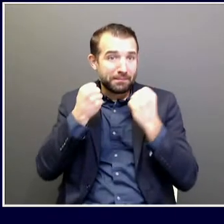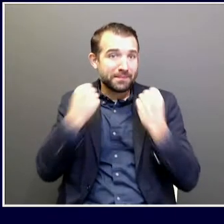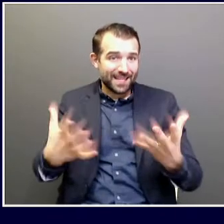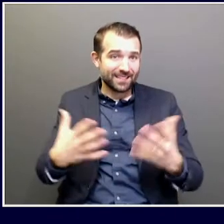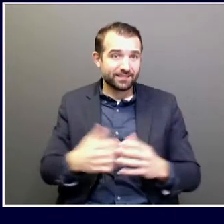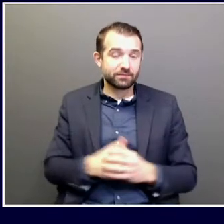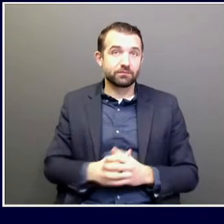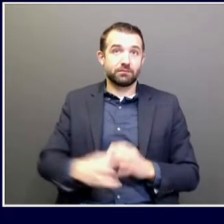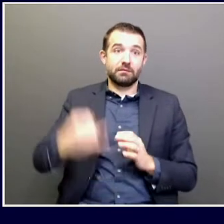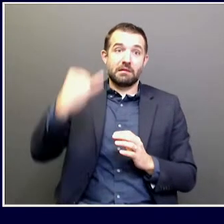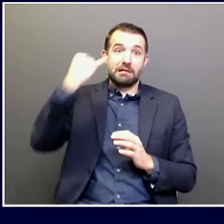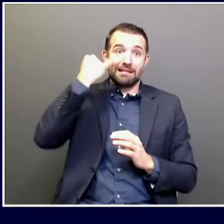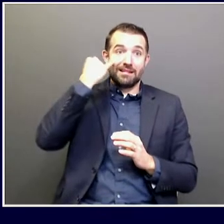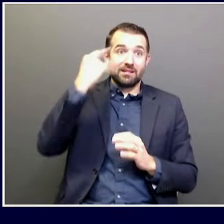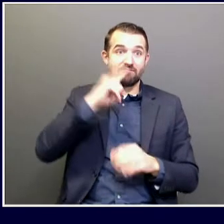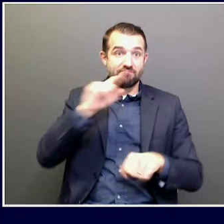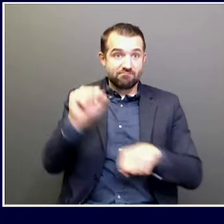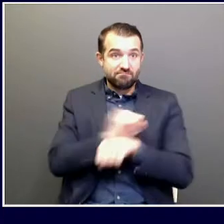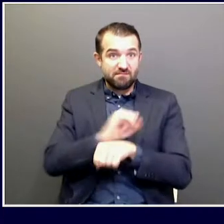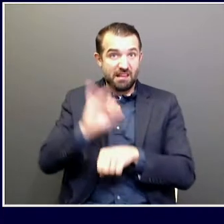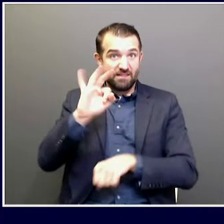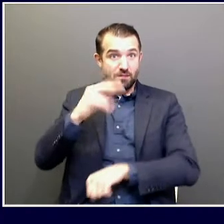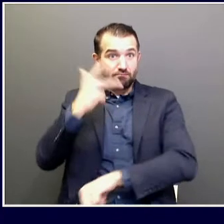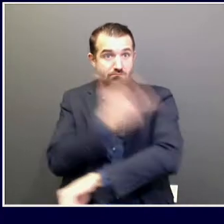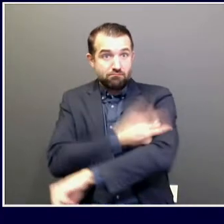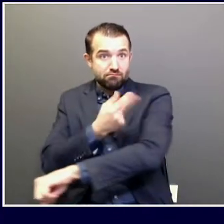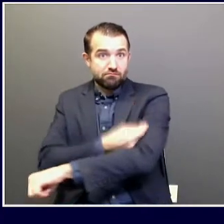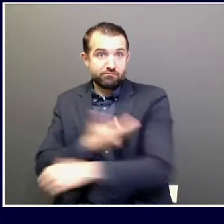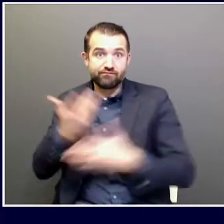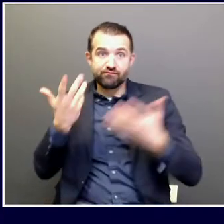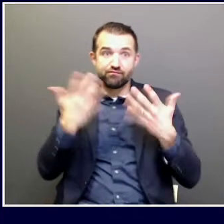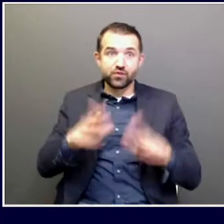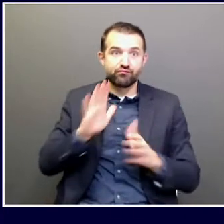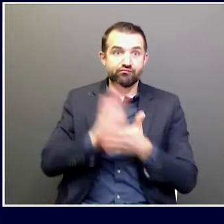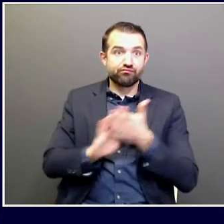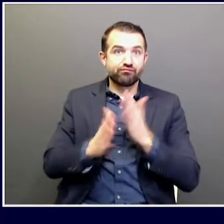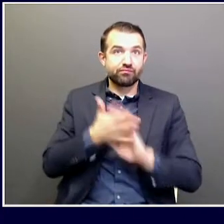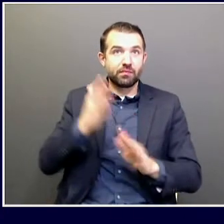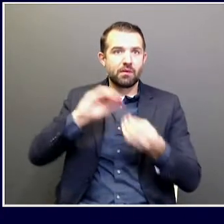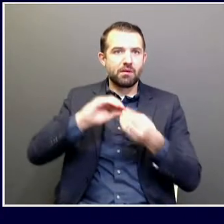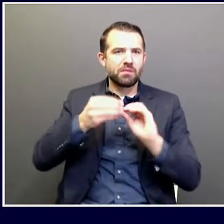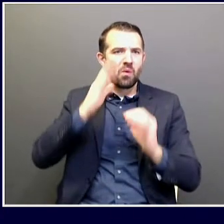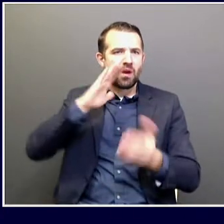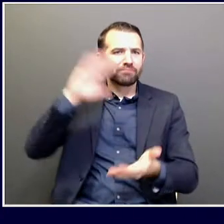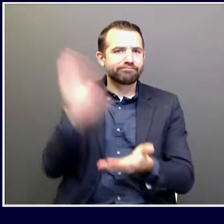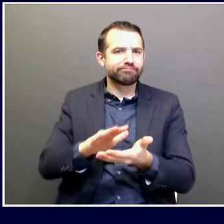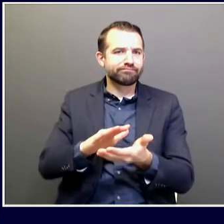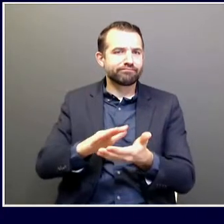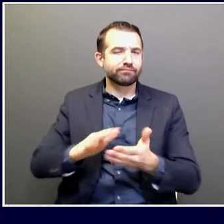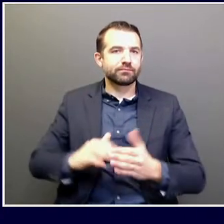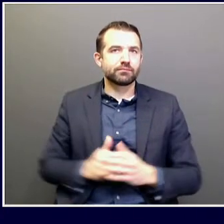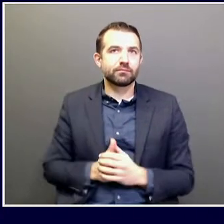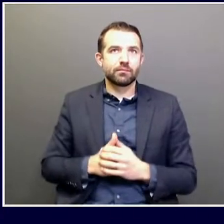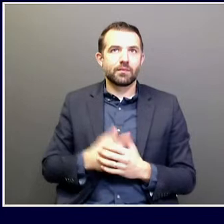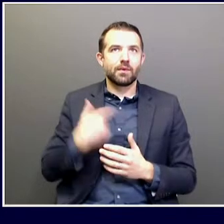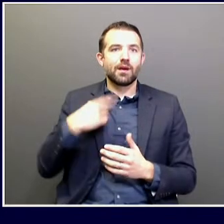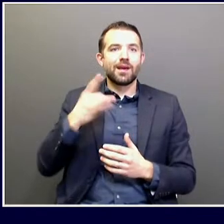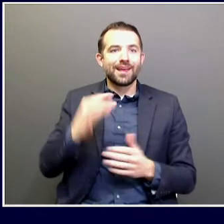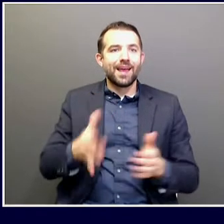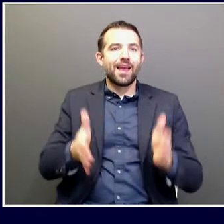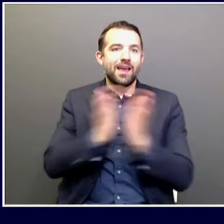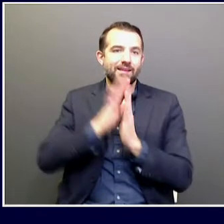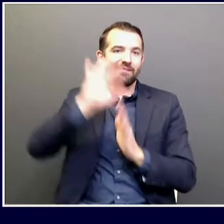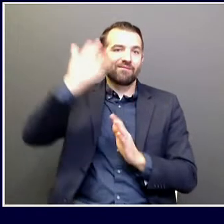lives. Well, in addition to activating more members of the Guard, I've also requested federal COVID-19 surge